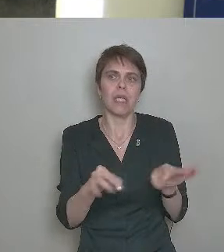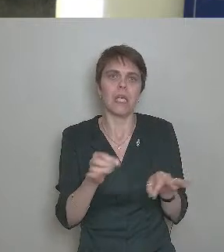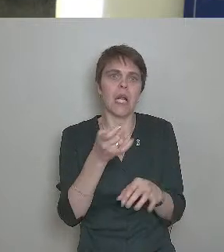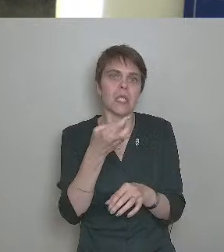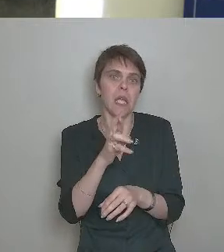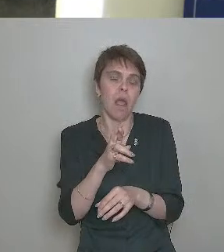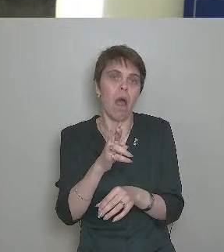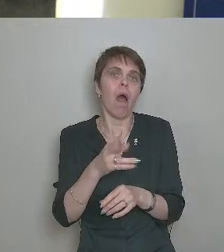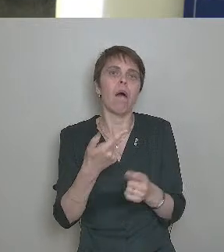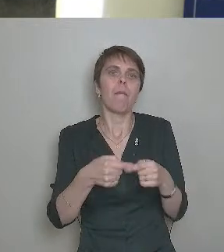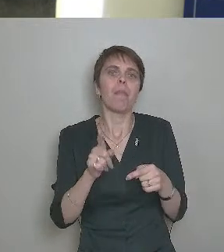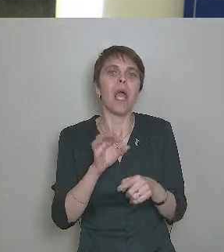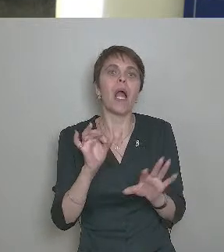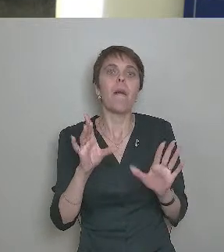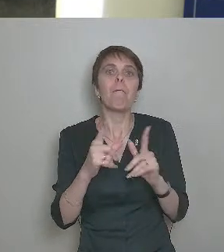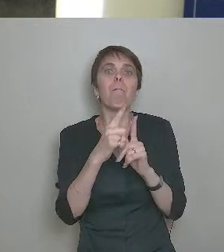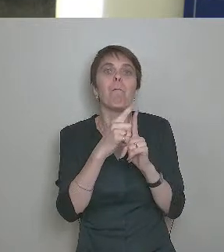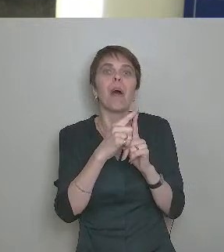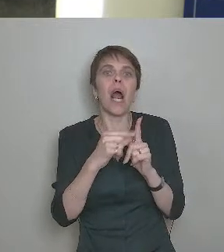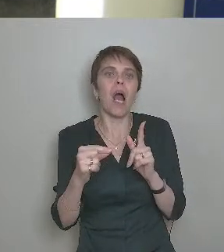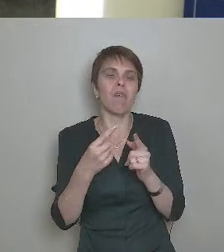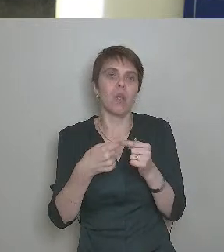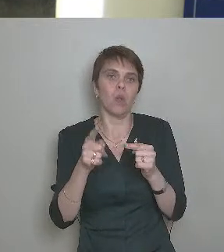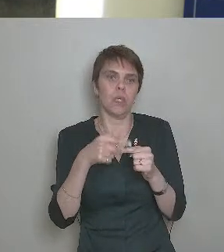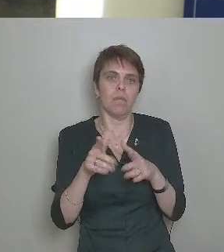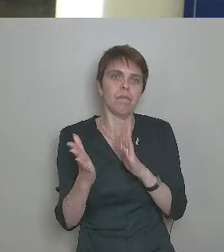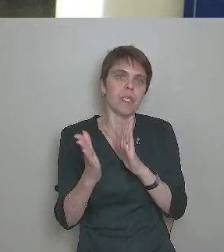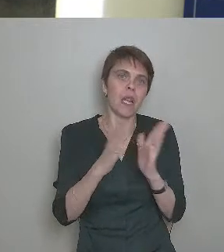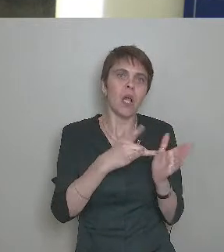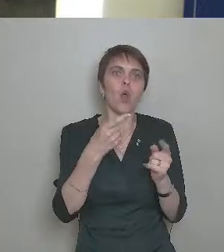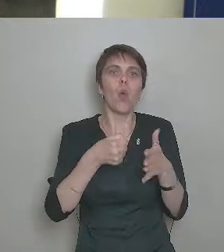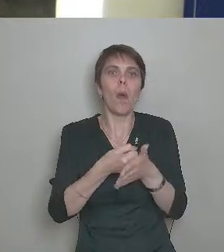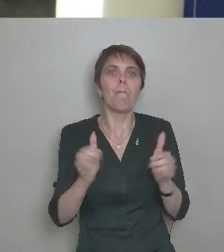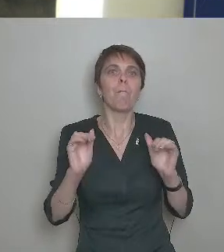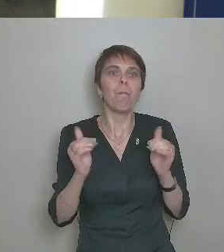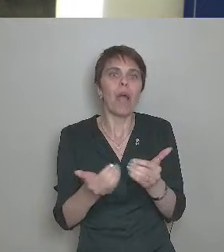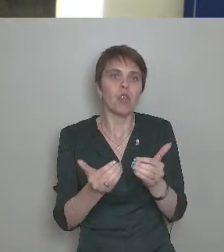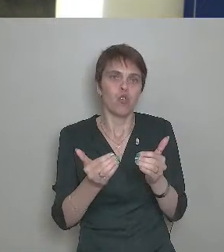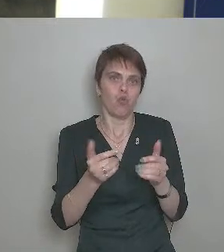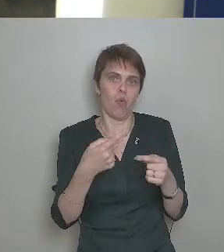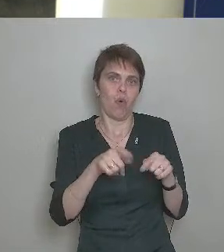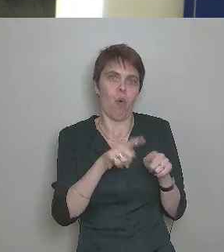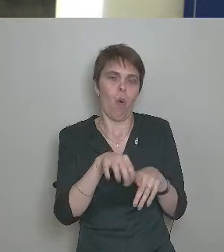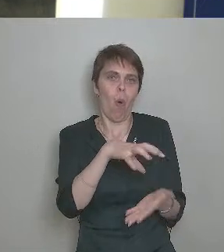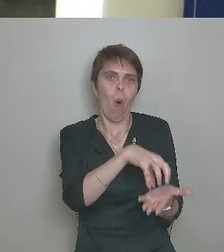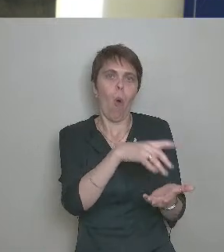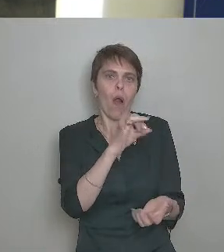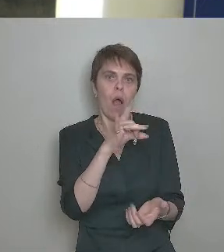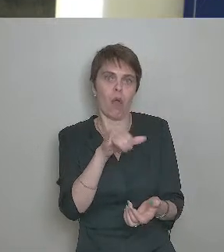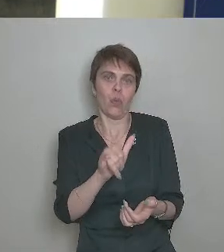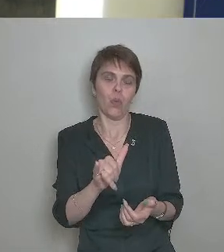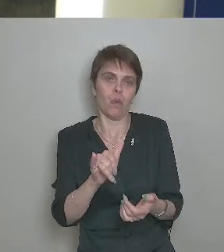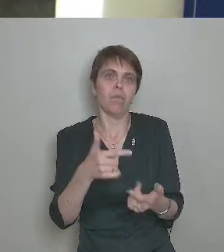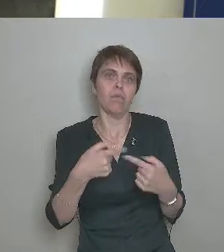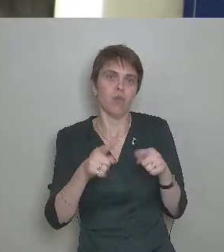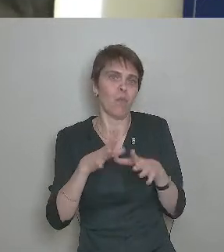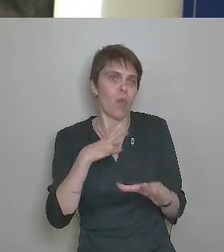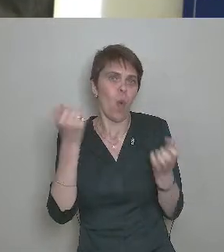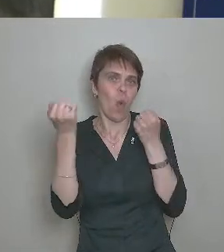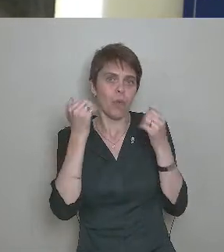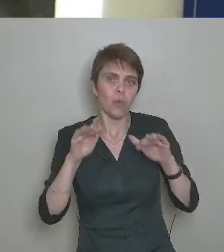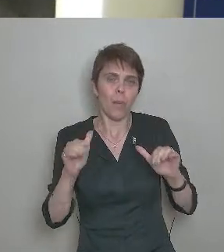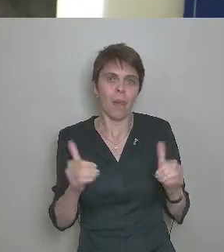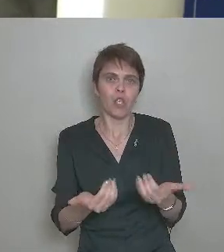this should be done. It's done to their own discretion. The majority of the parties usually use this smaller body to